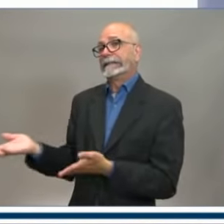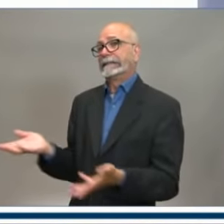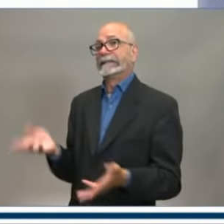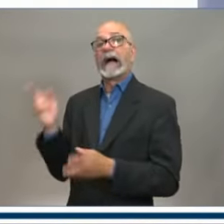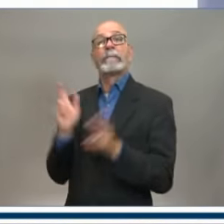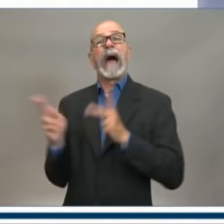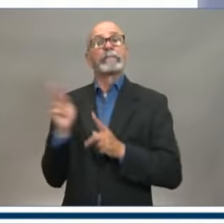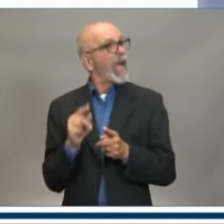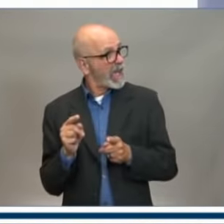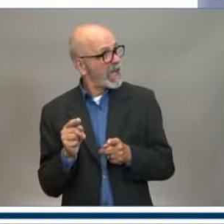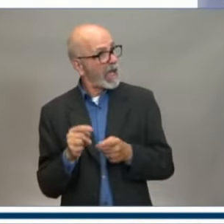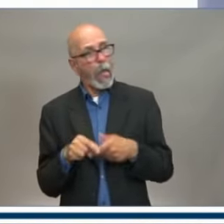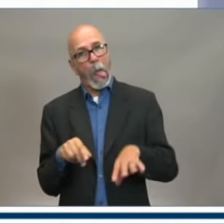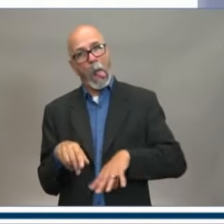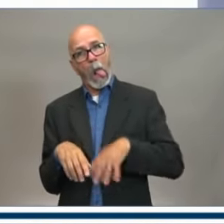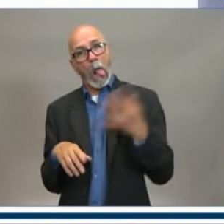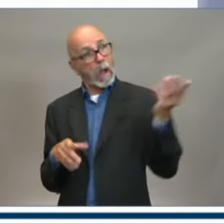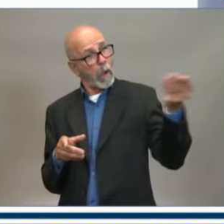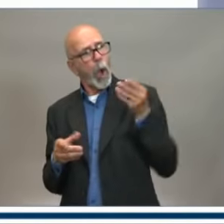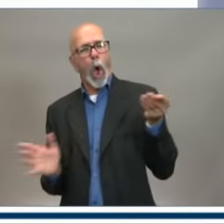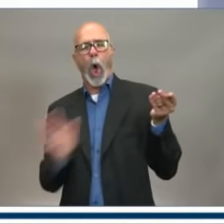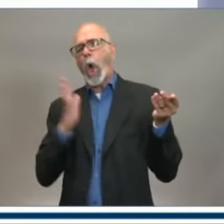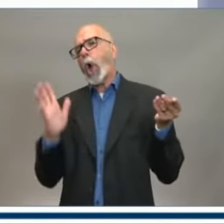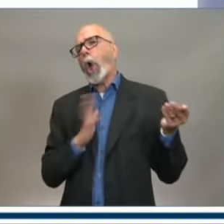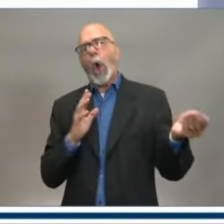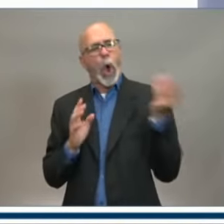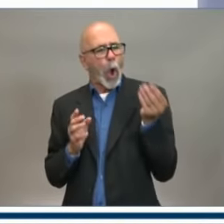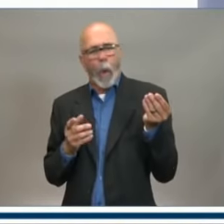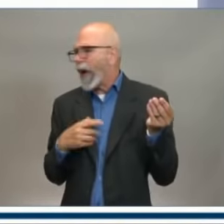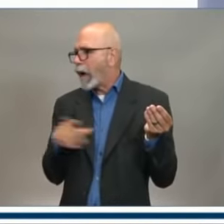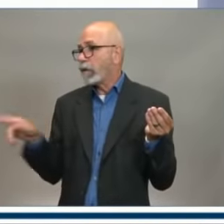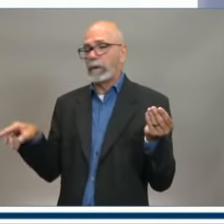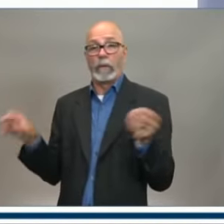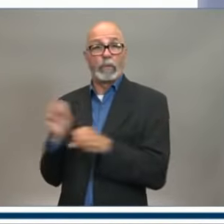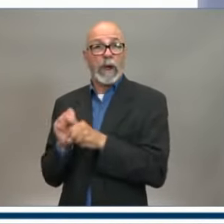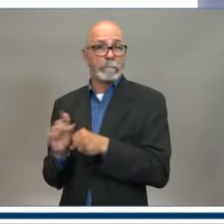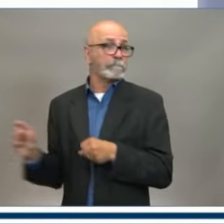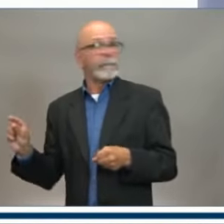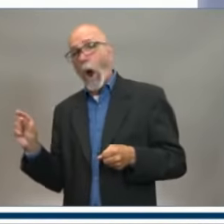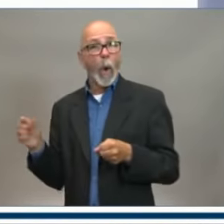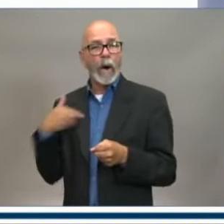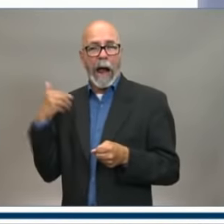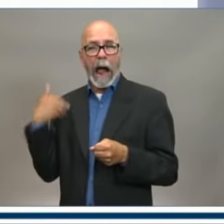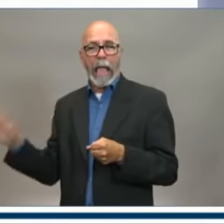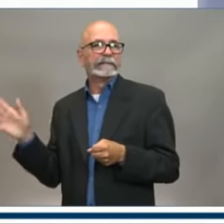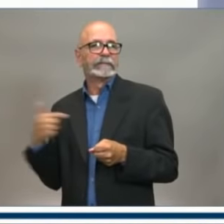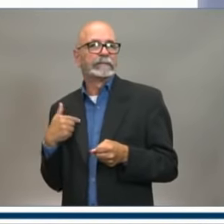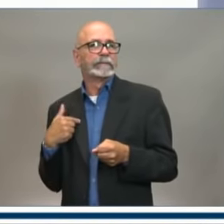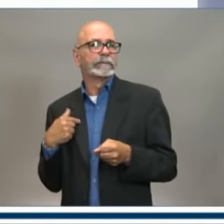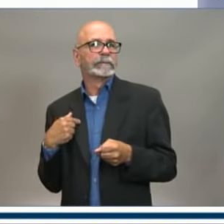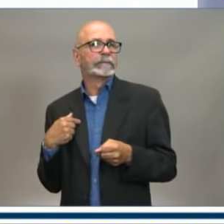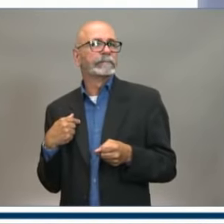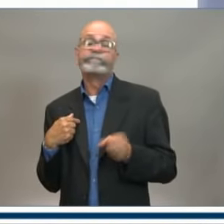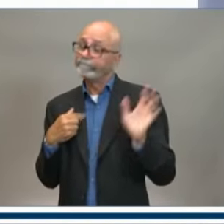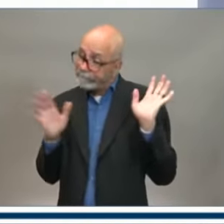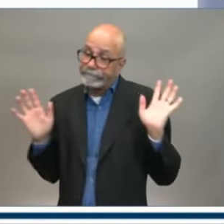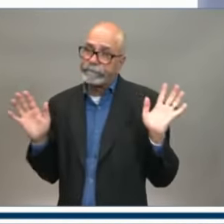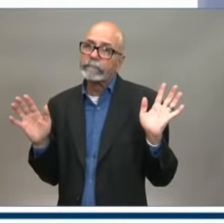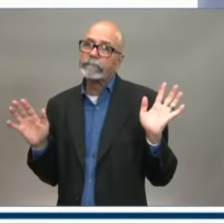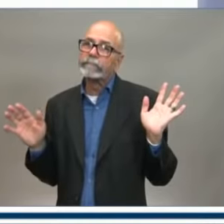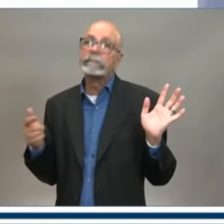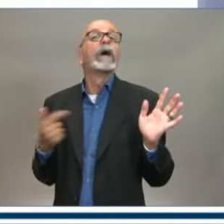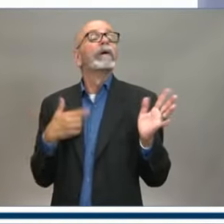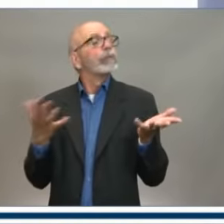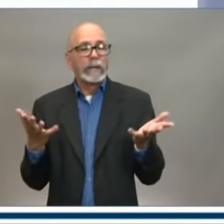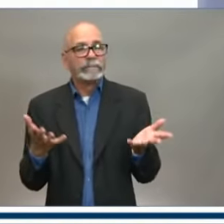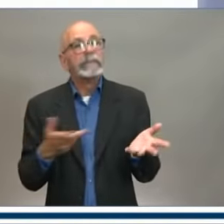home than come to work, people are making that choice to stay home. We'll see our way through this. I strongly encourage all Nova